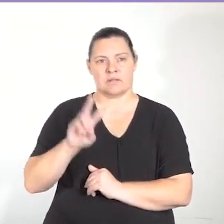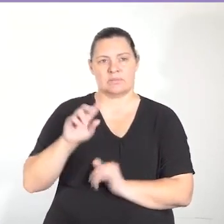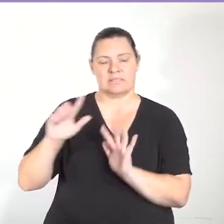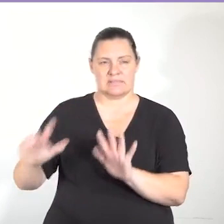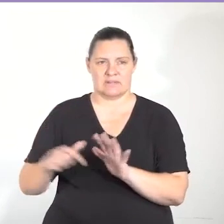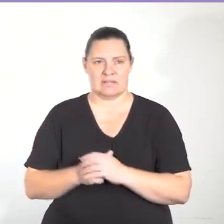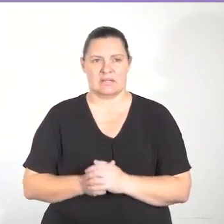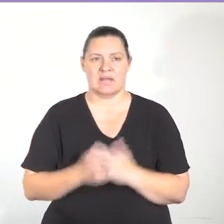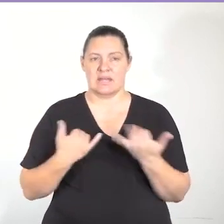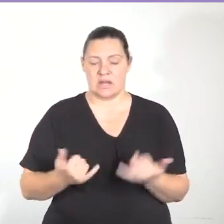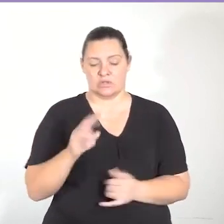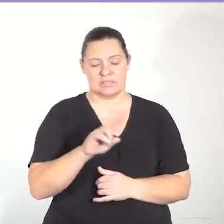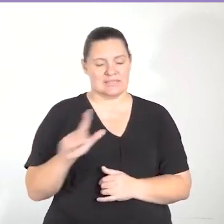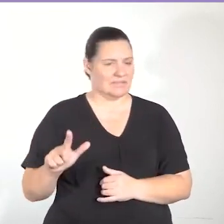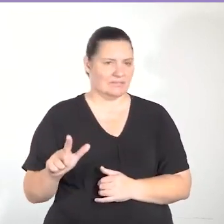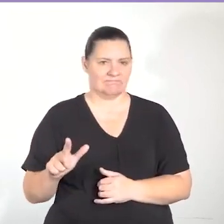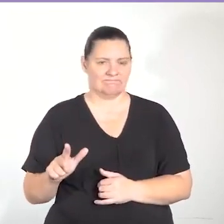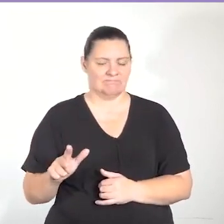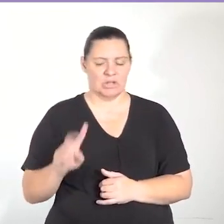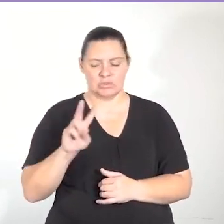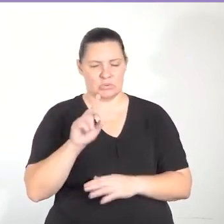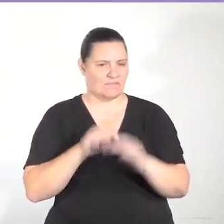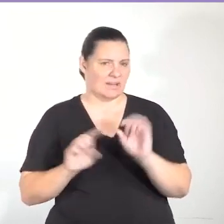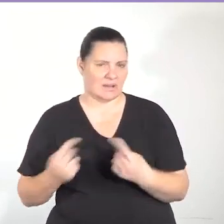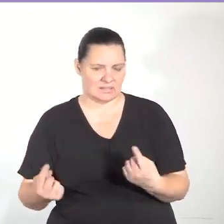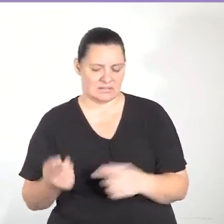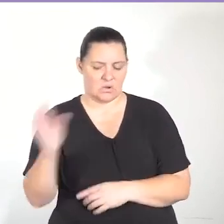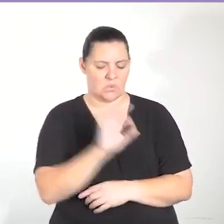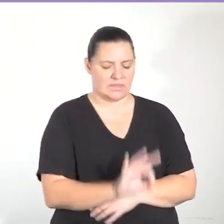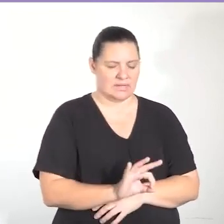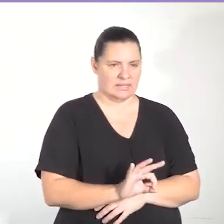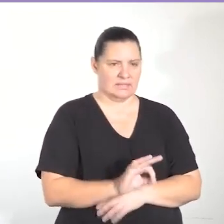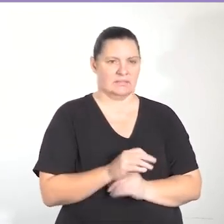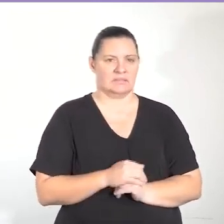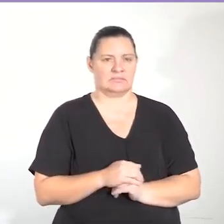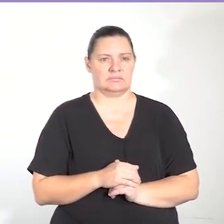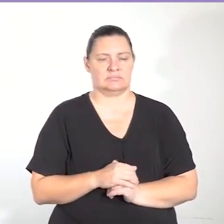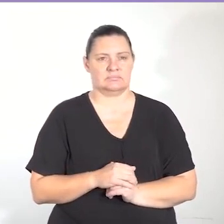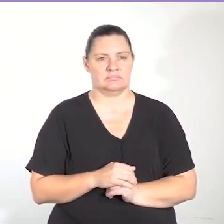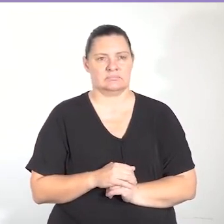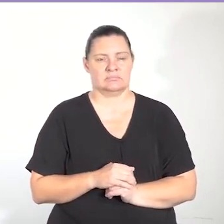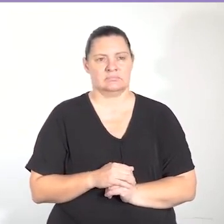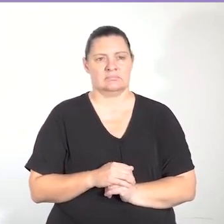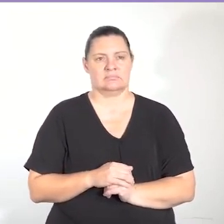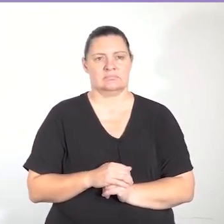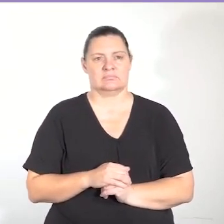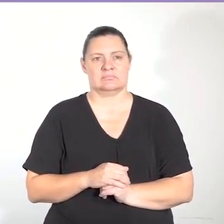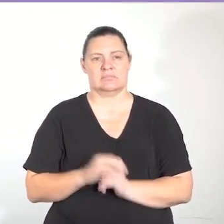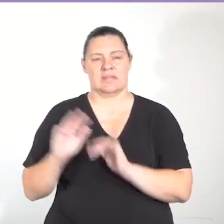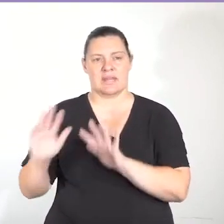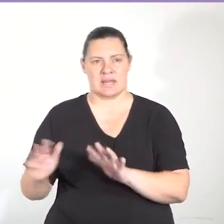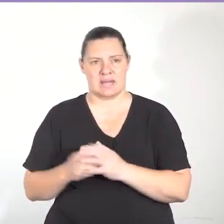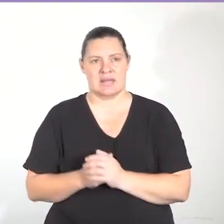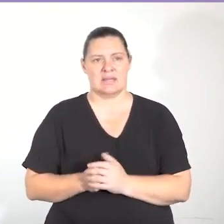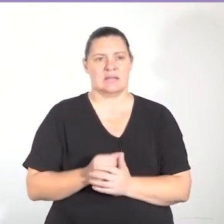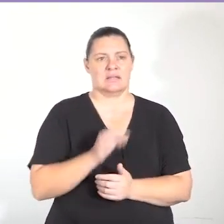it's 27. Now, because 27, it is not divisible by 2, we move on to the next prime number, which is 3. 27 divided by 3